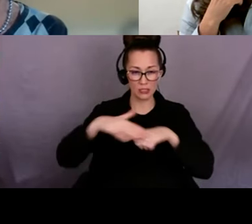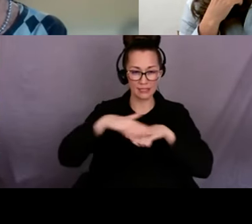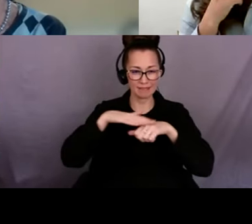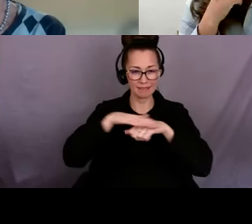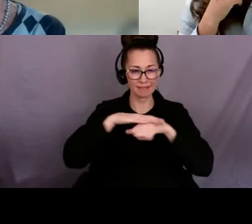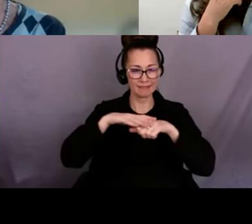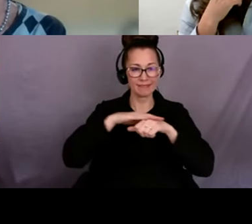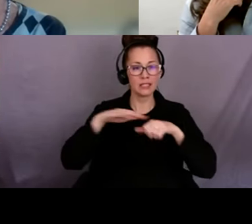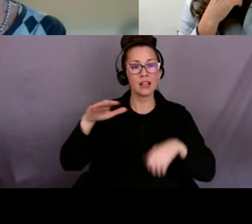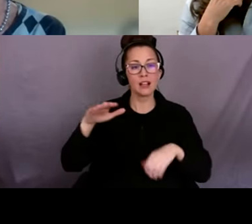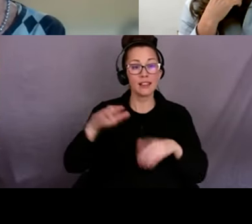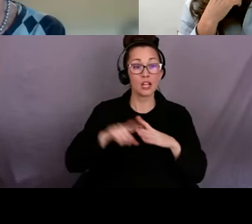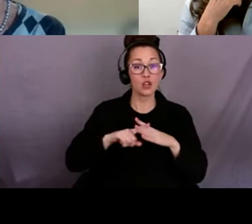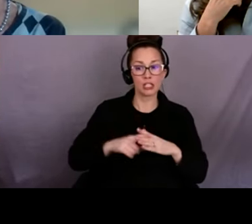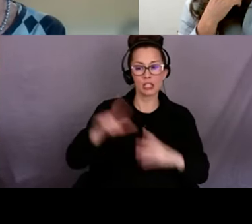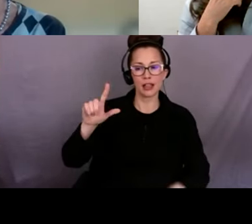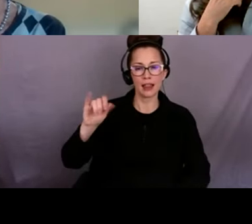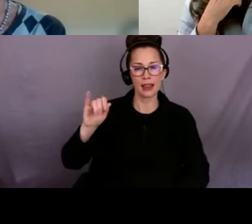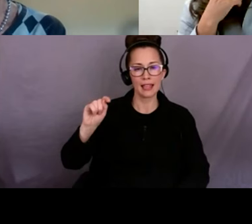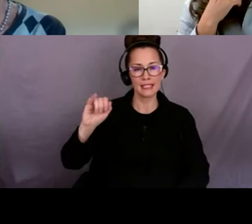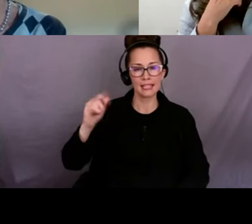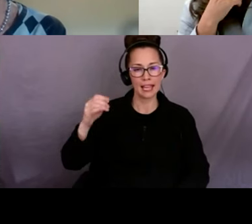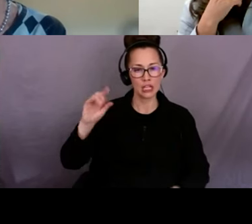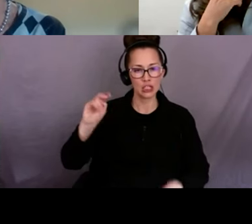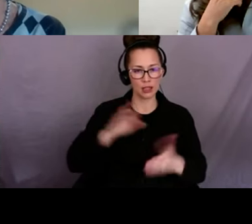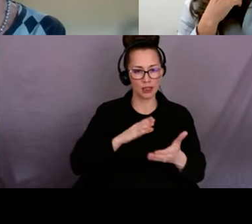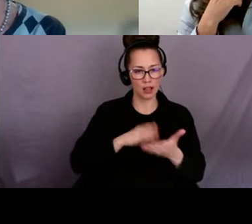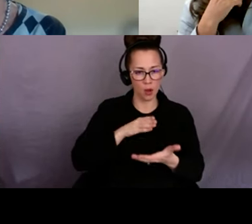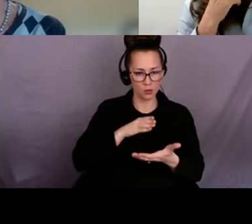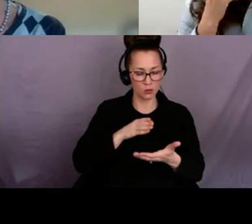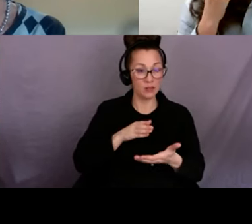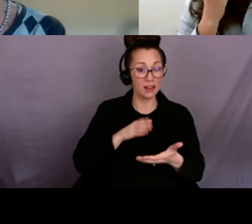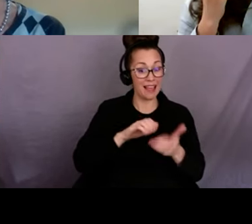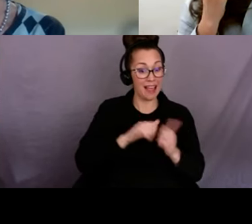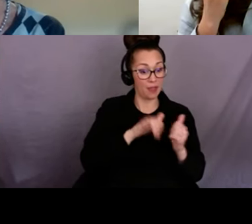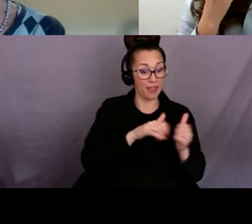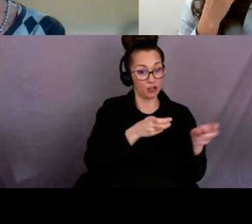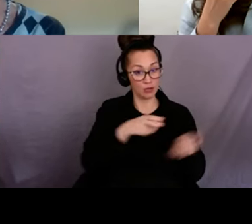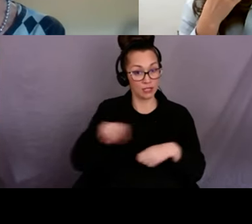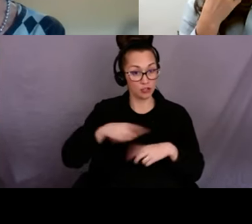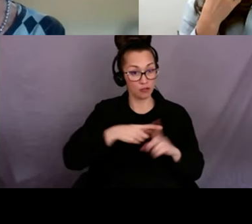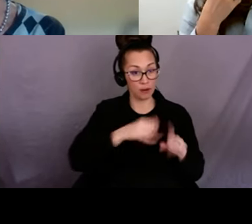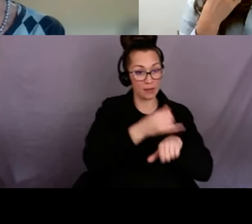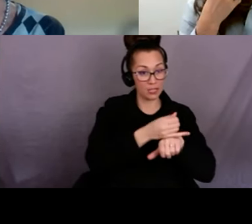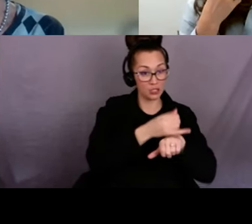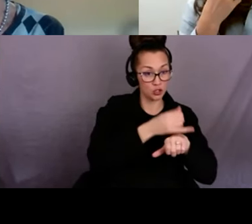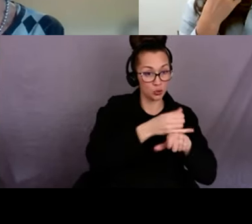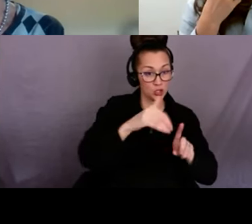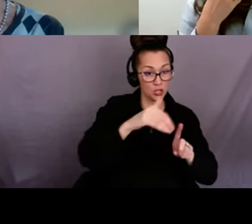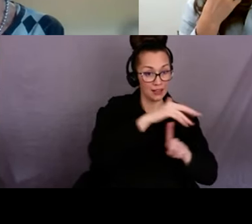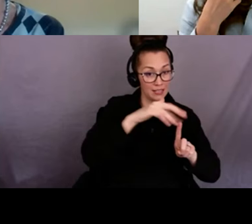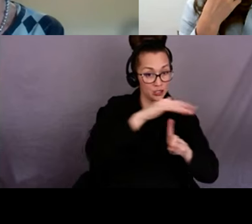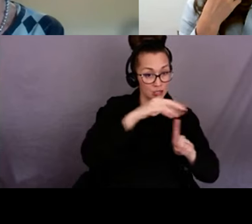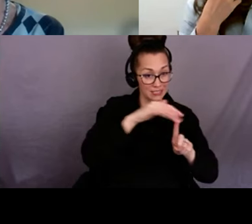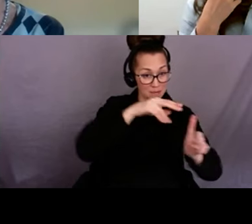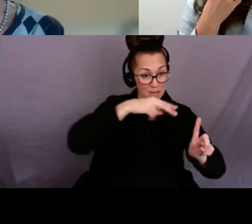the original litigation was, how the litigation transitioned from an institutional conditions